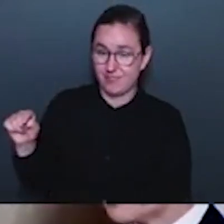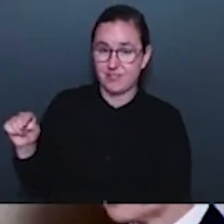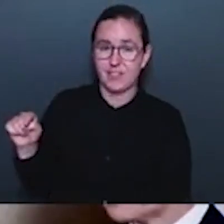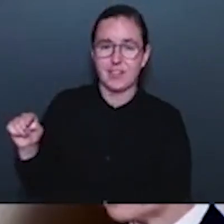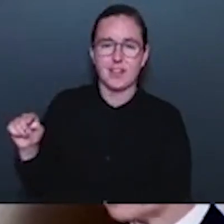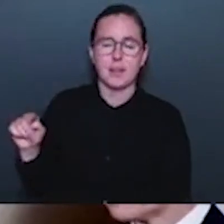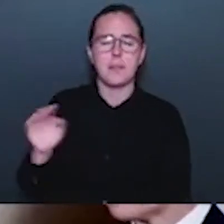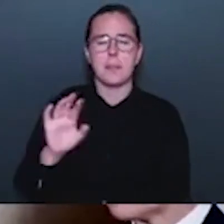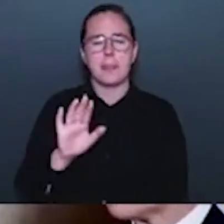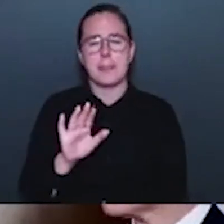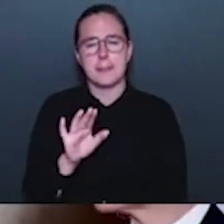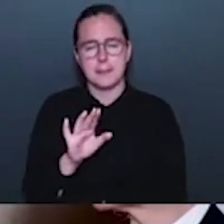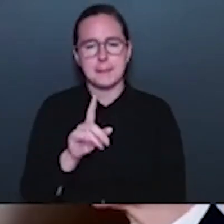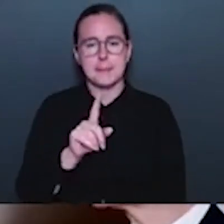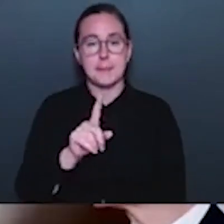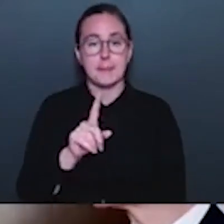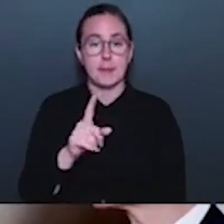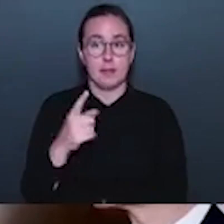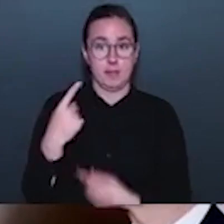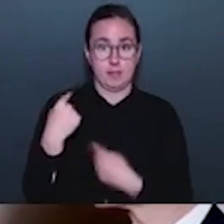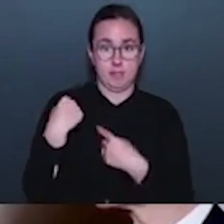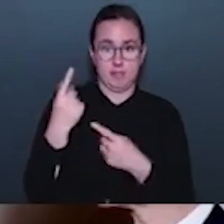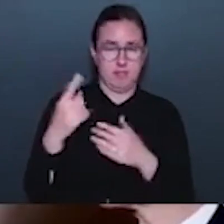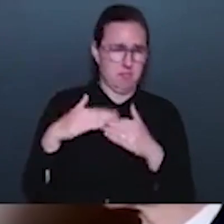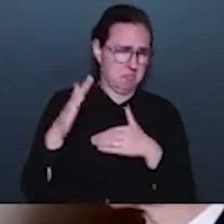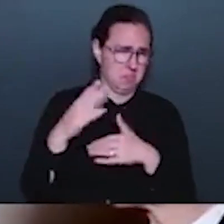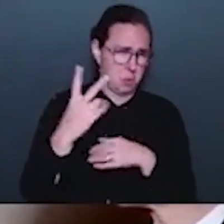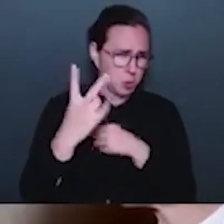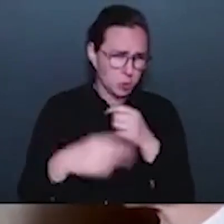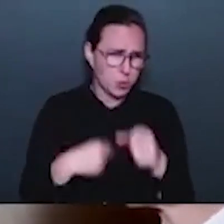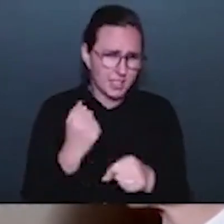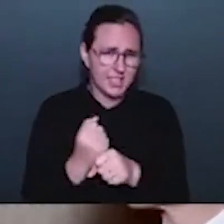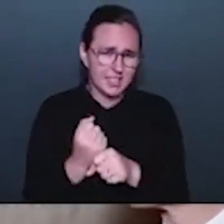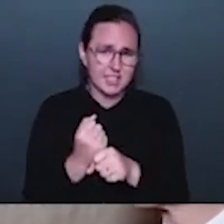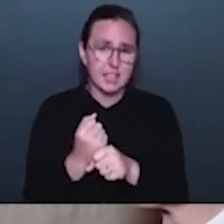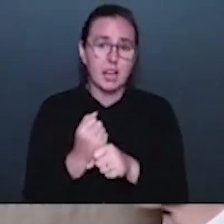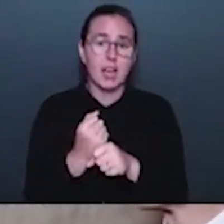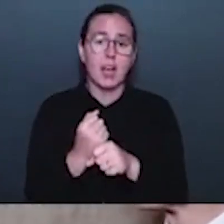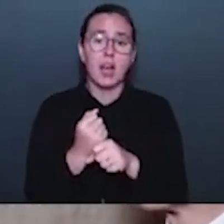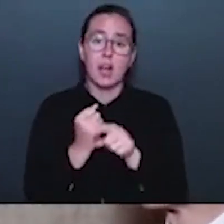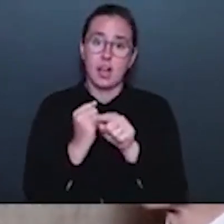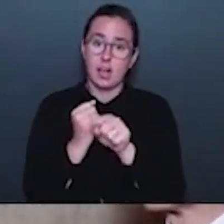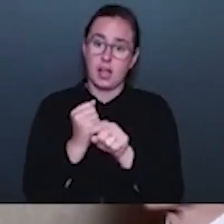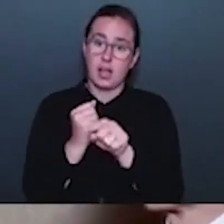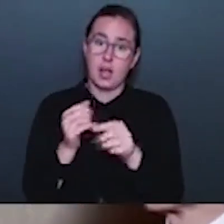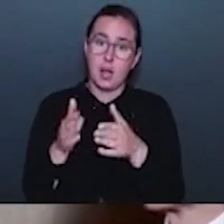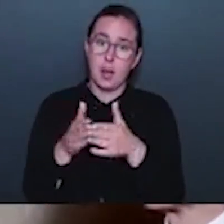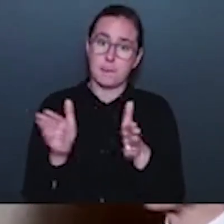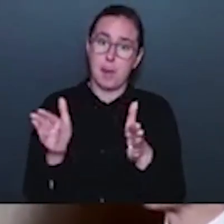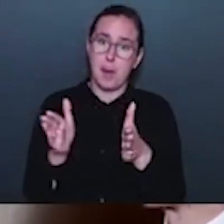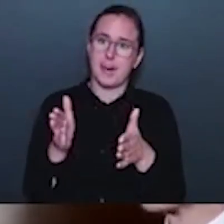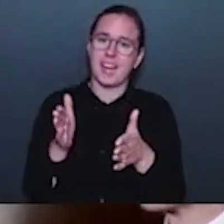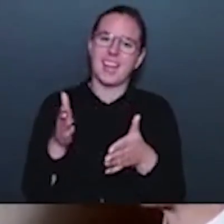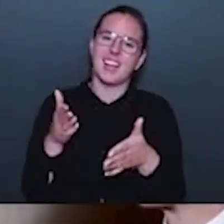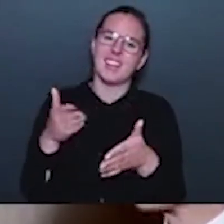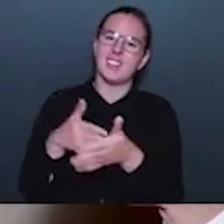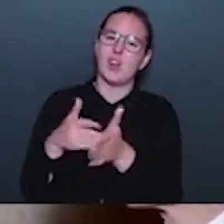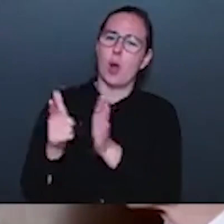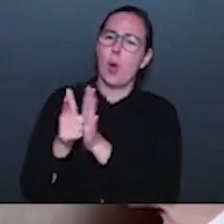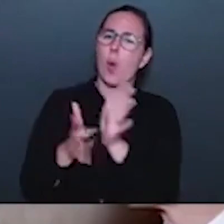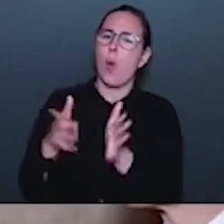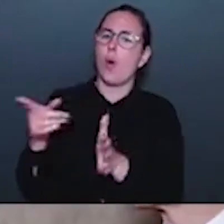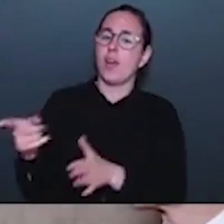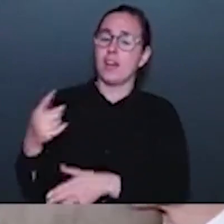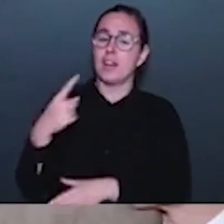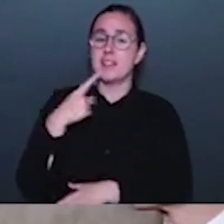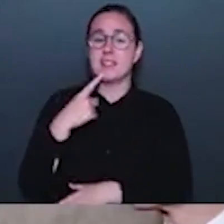Prosecution across Canada has given that guidance document saying don't charge people for personal possession.